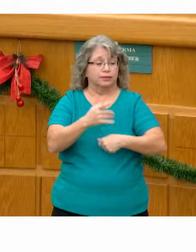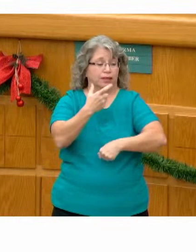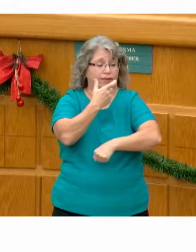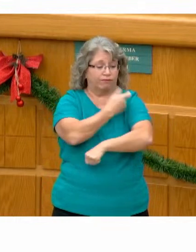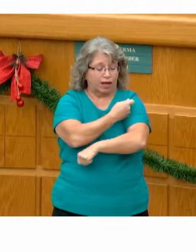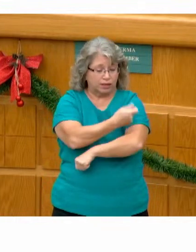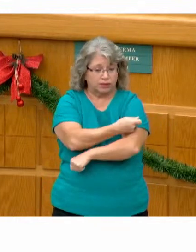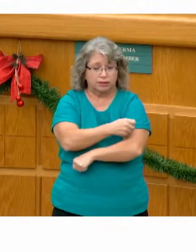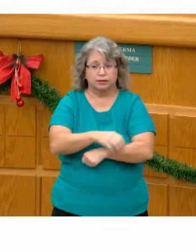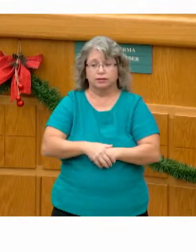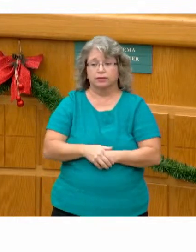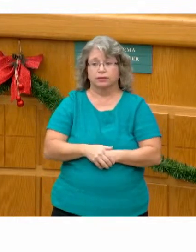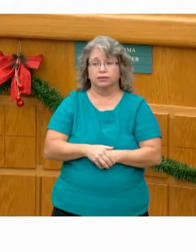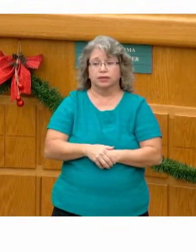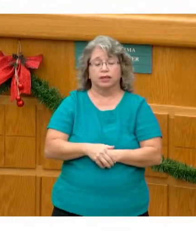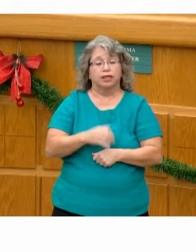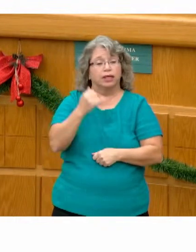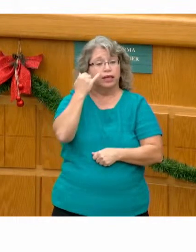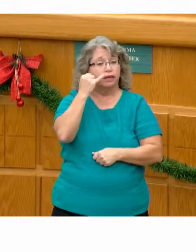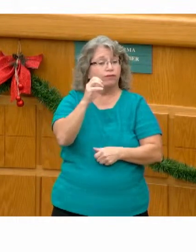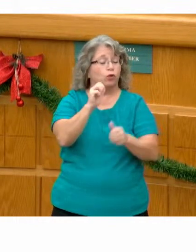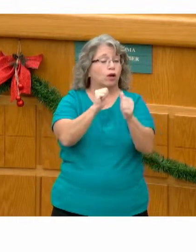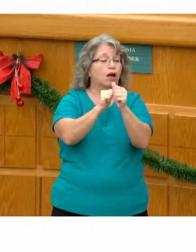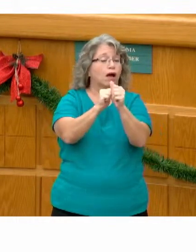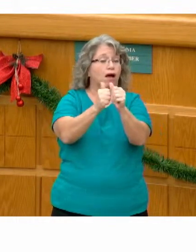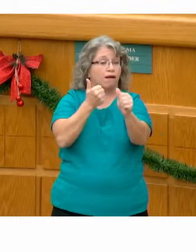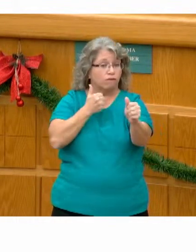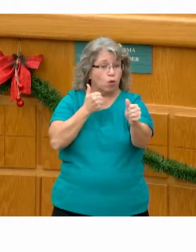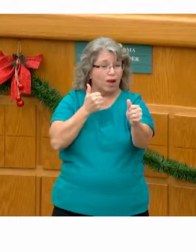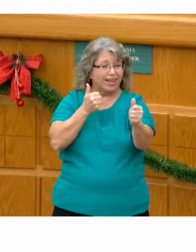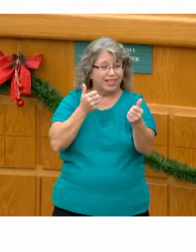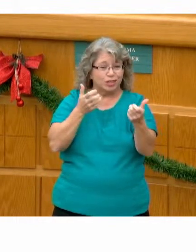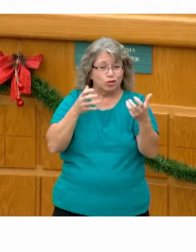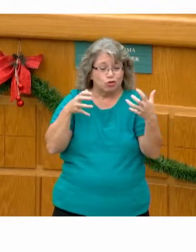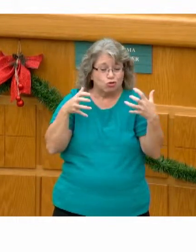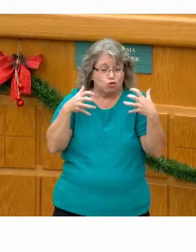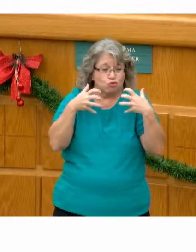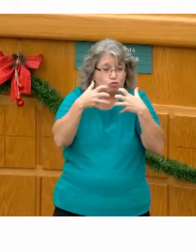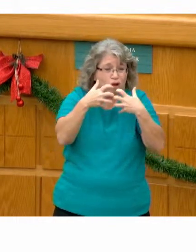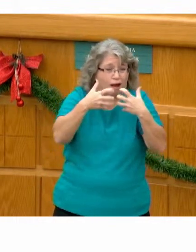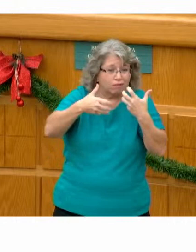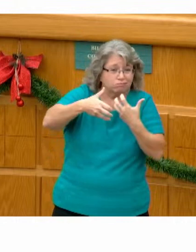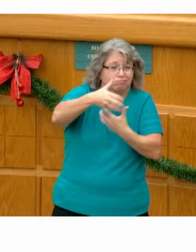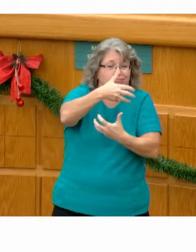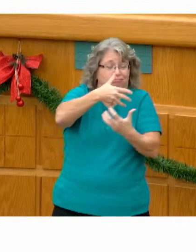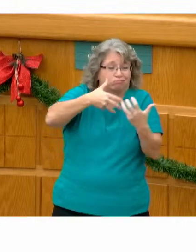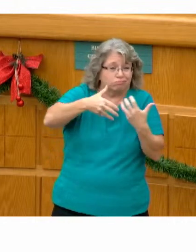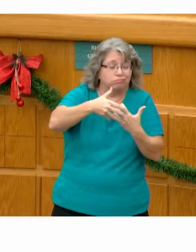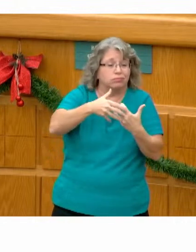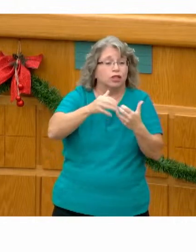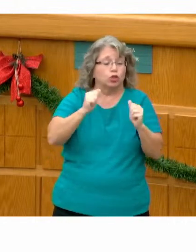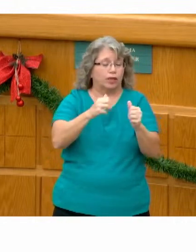as you can. 1, if you avoid crowded areas, you avoid coming into contact with Omicron. Social distance,